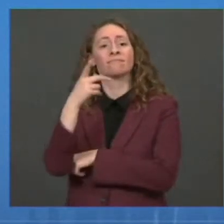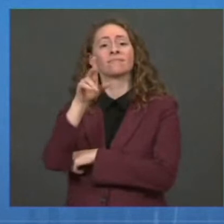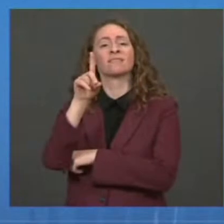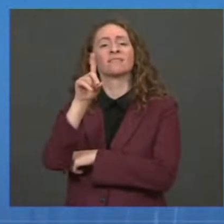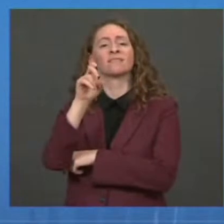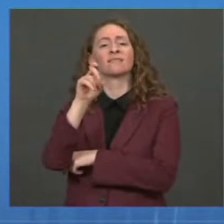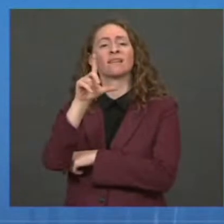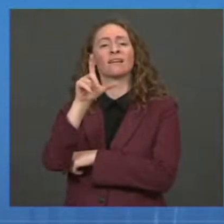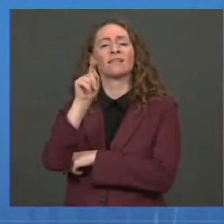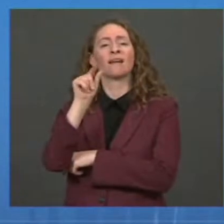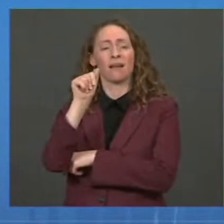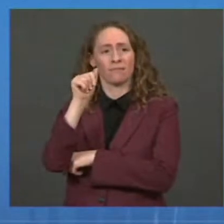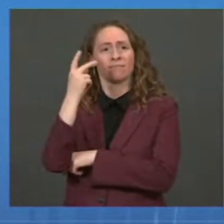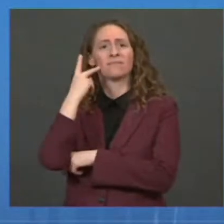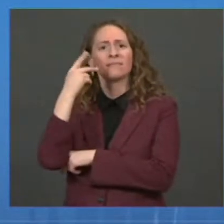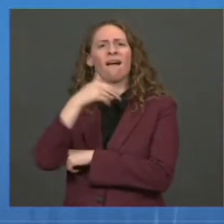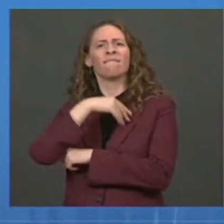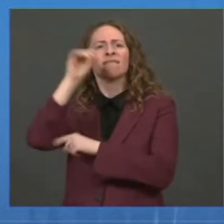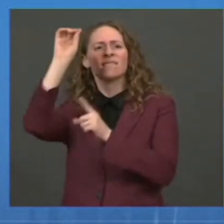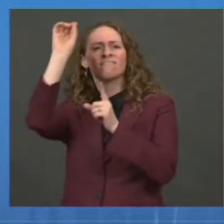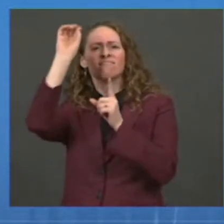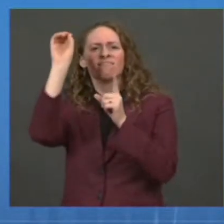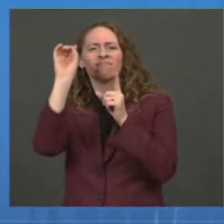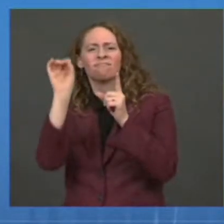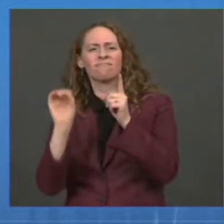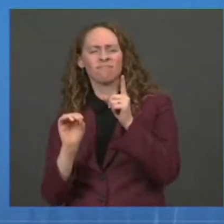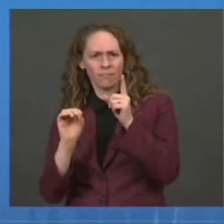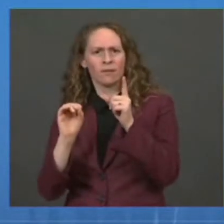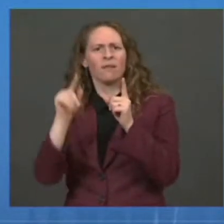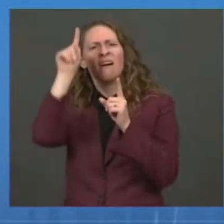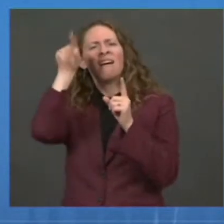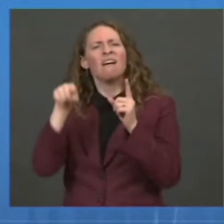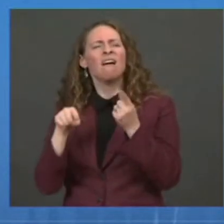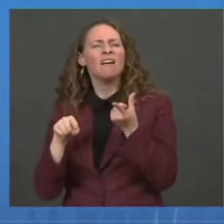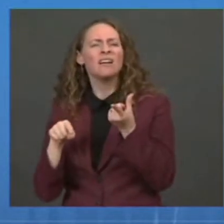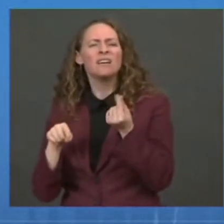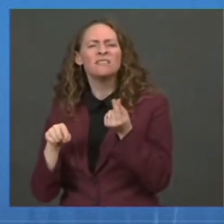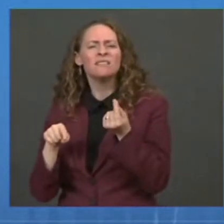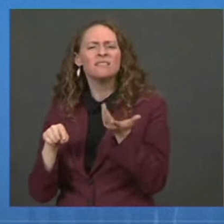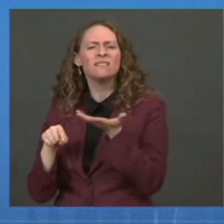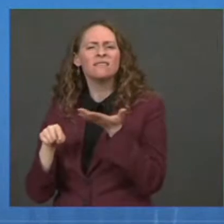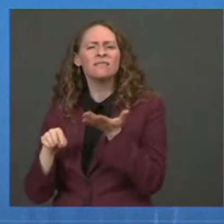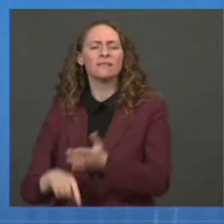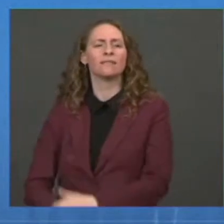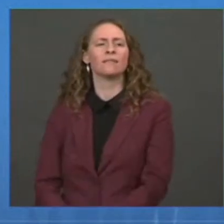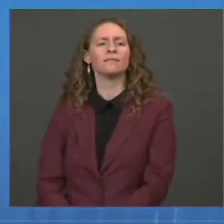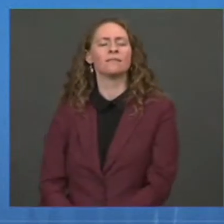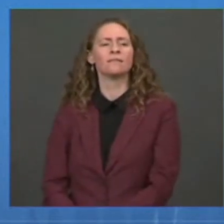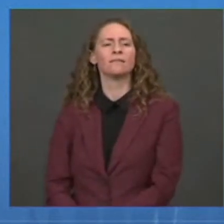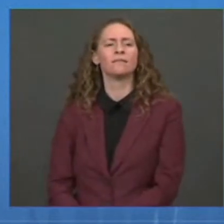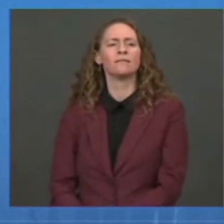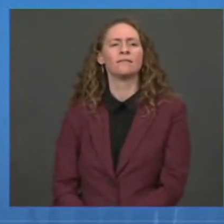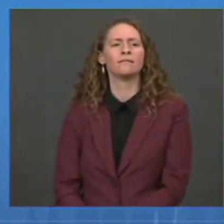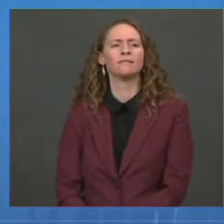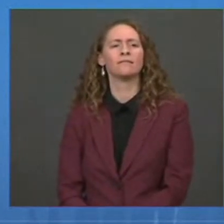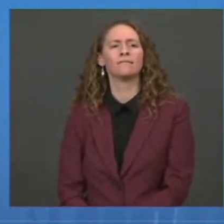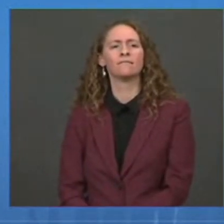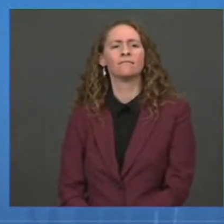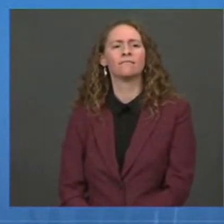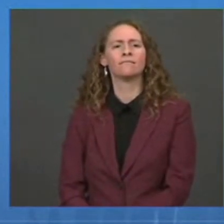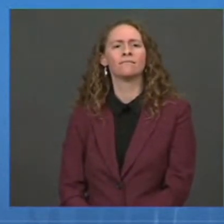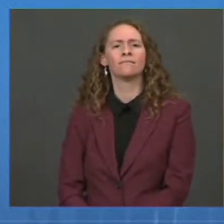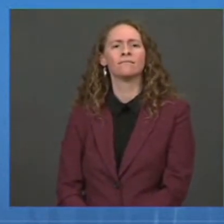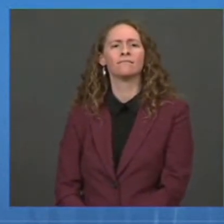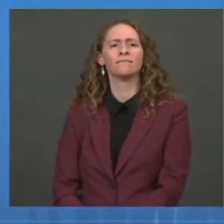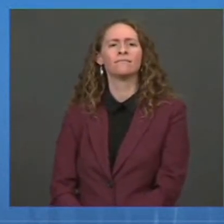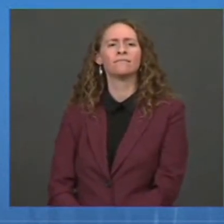T478K. All that means is that an amino acid substitution of a threonine is substituted by a lysine. The T is the